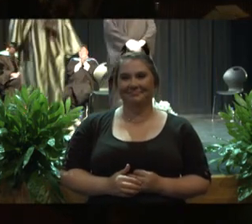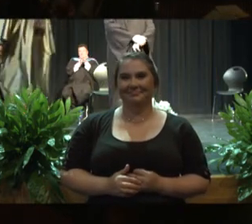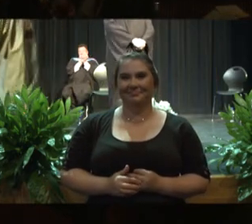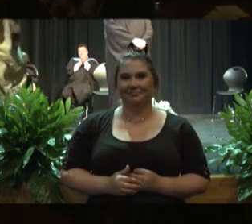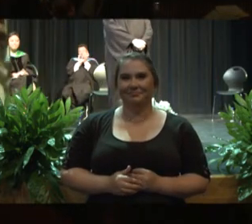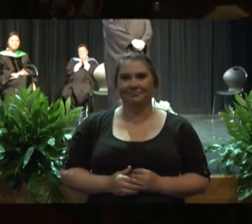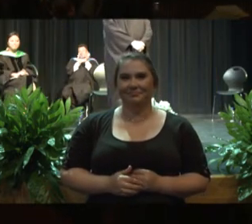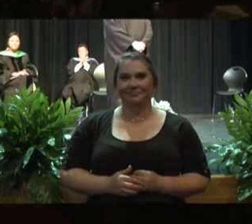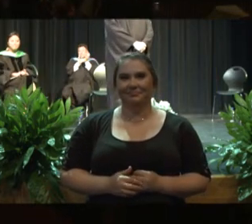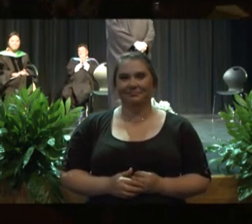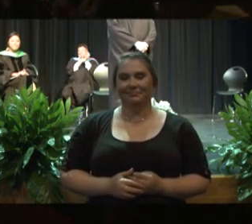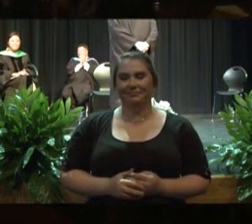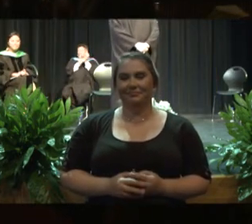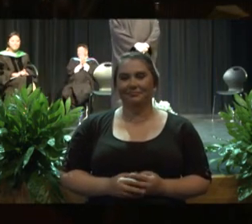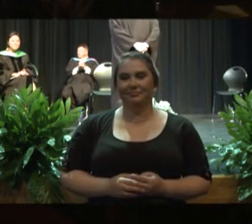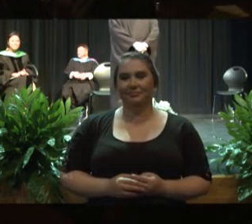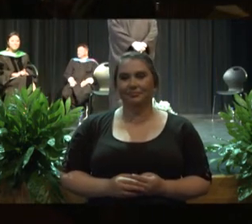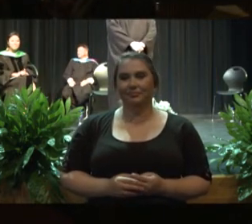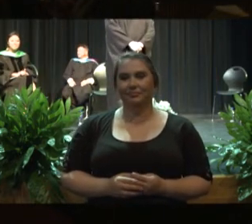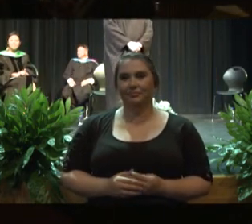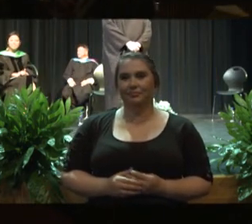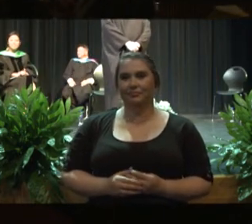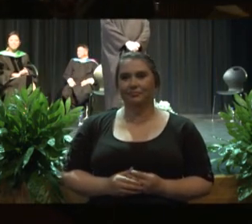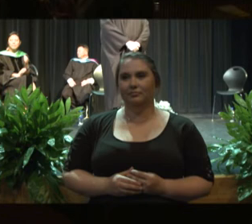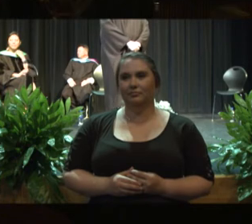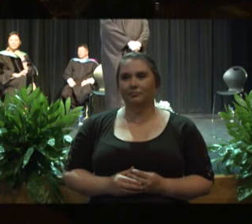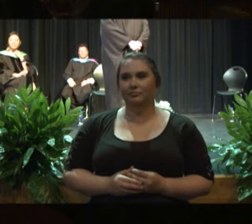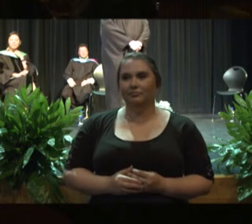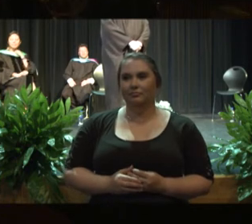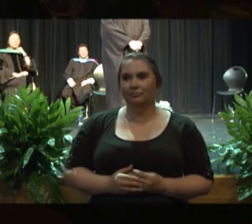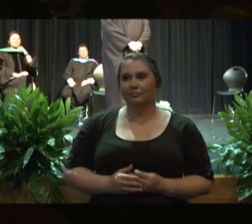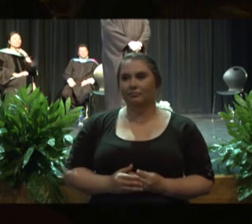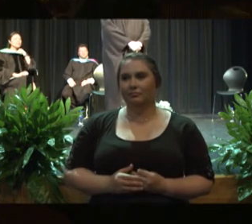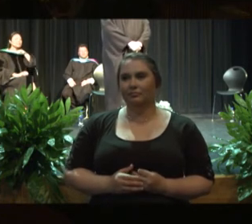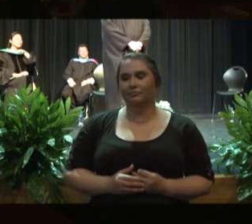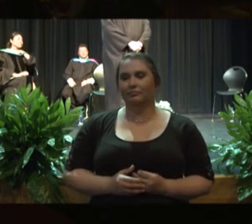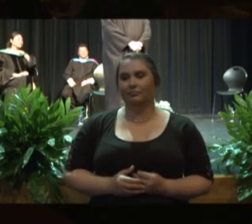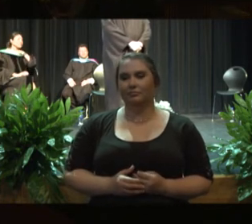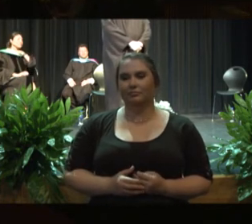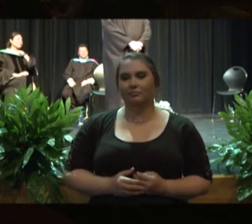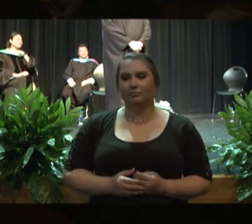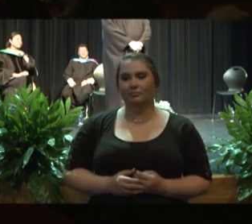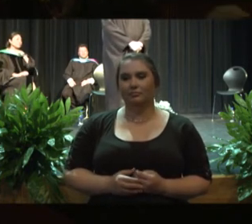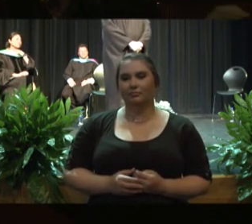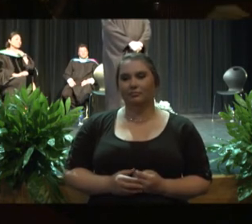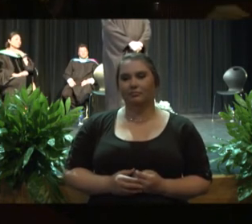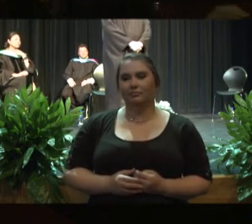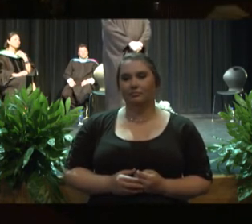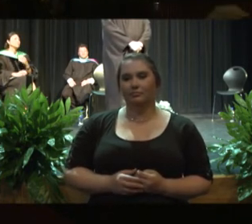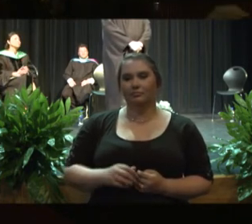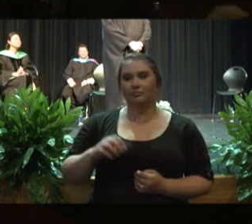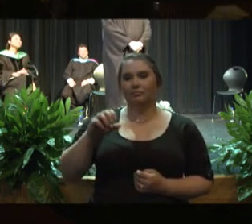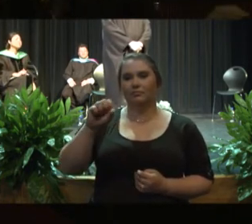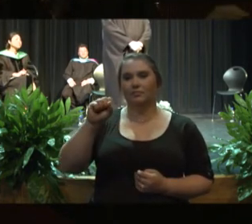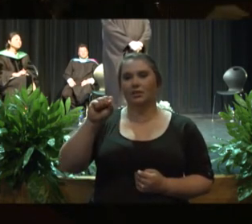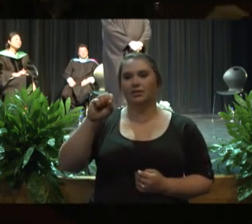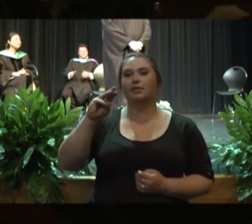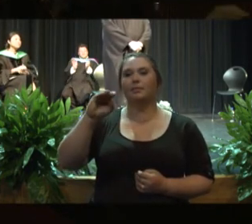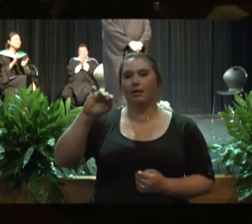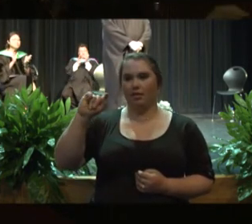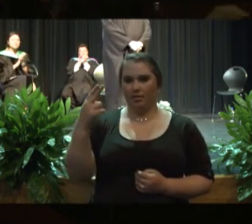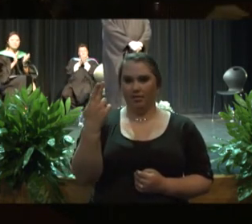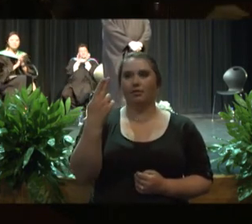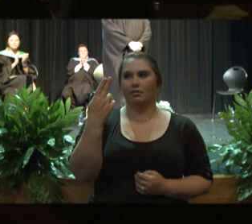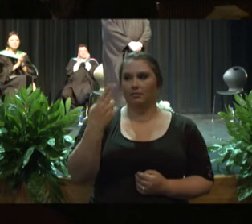Yeah! Trinity Vershala